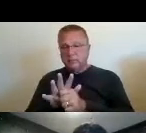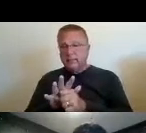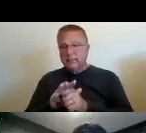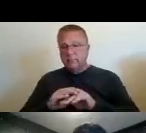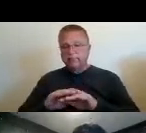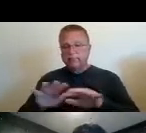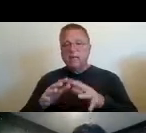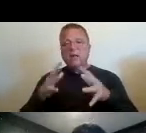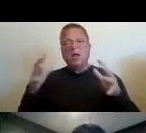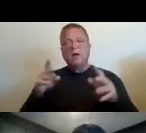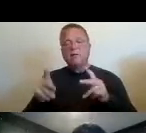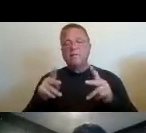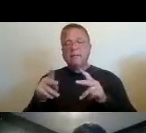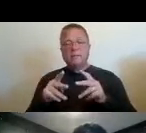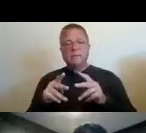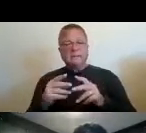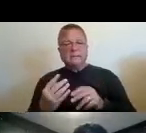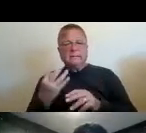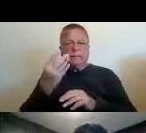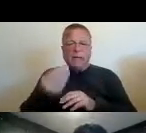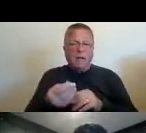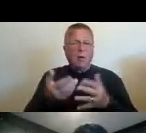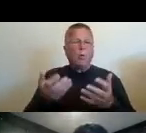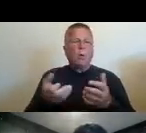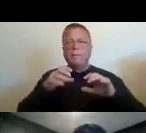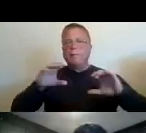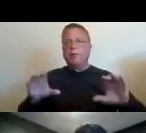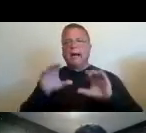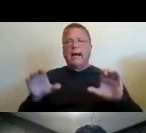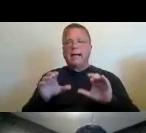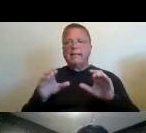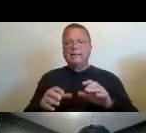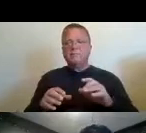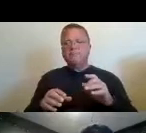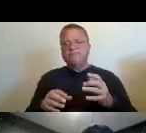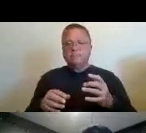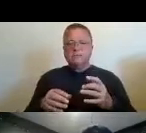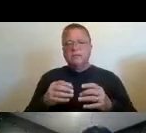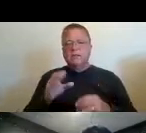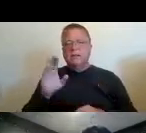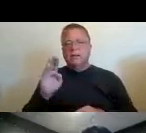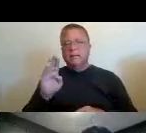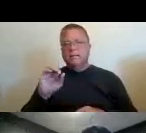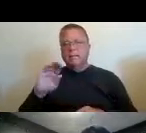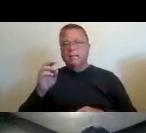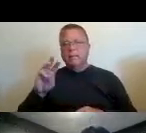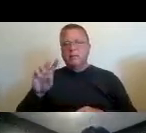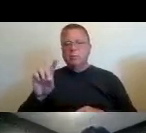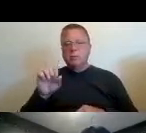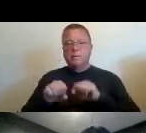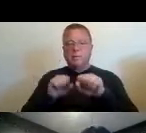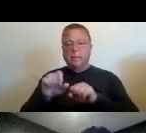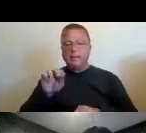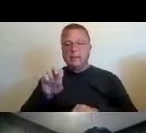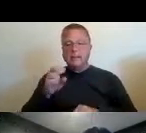a lot of people kind of coming out and wanting to do more active, the Beechwood bike lanes, for example, I